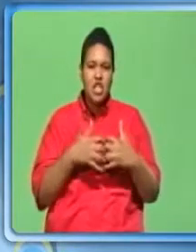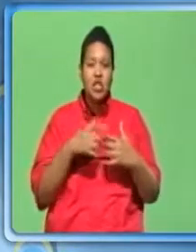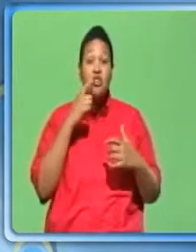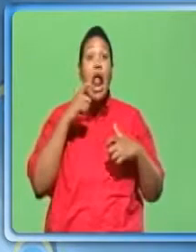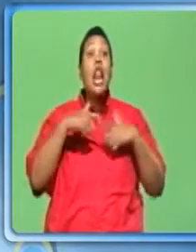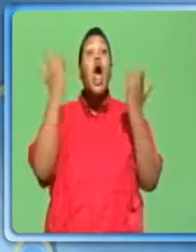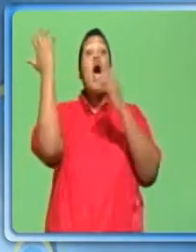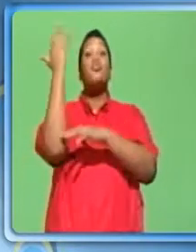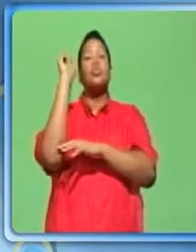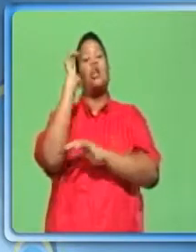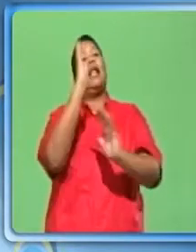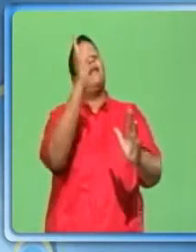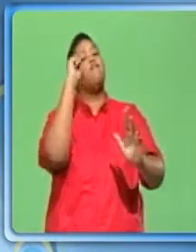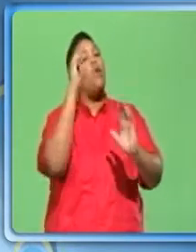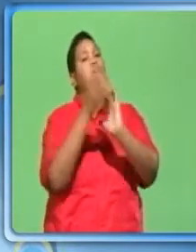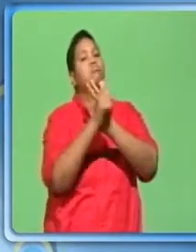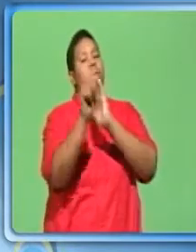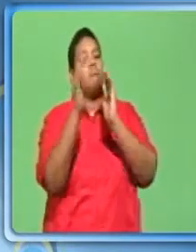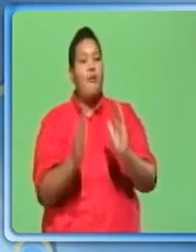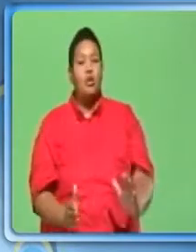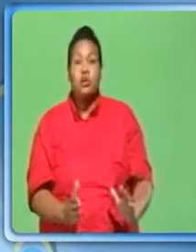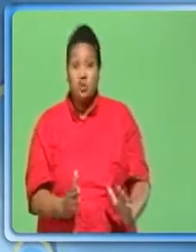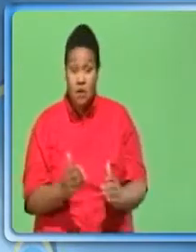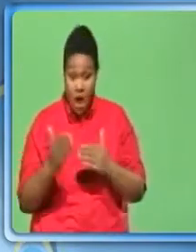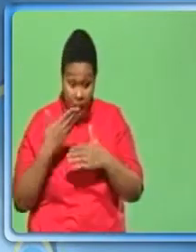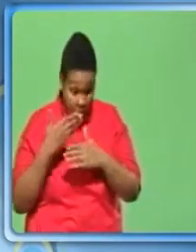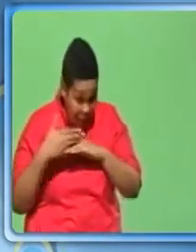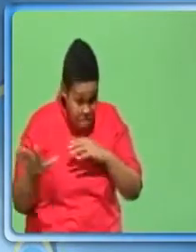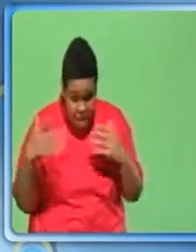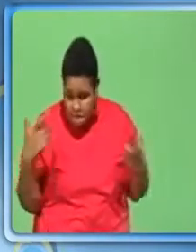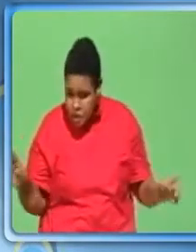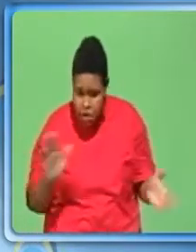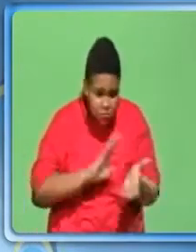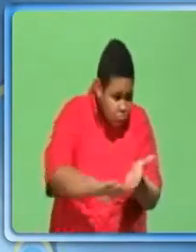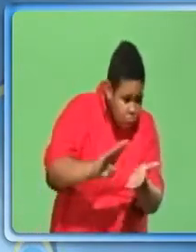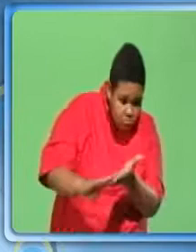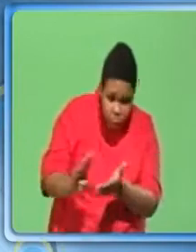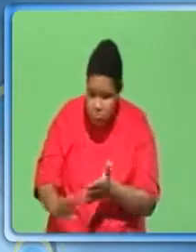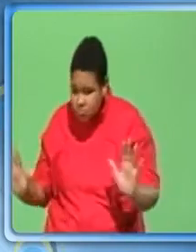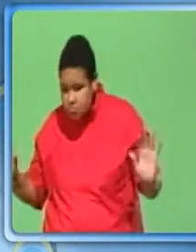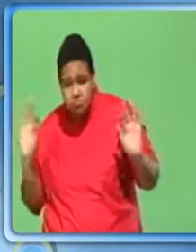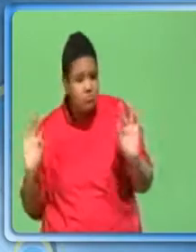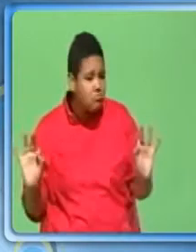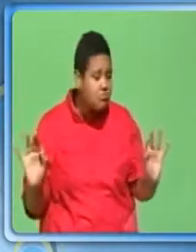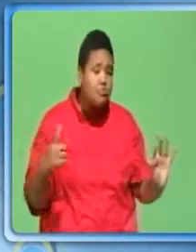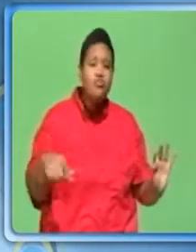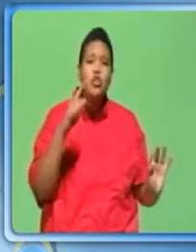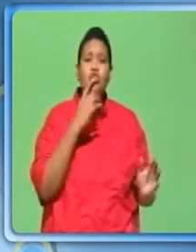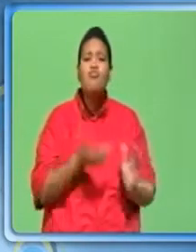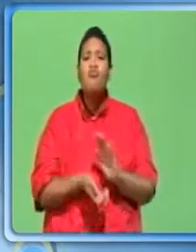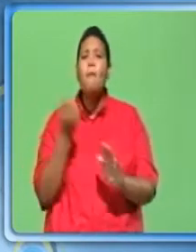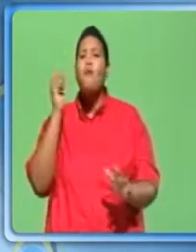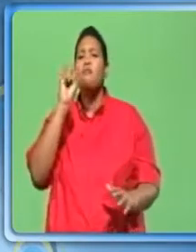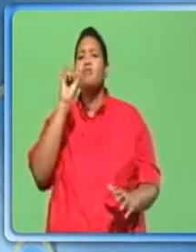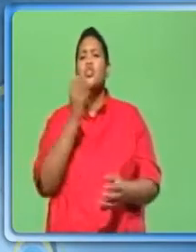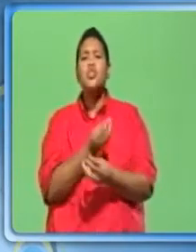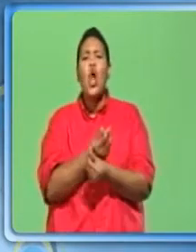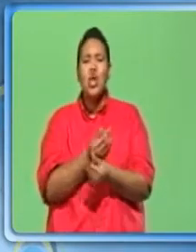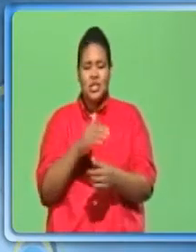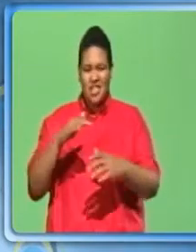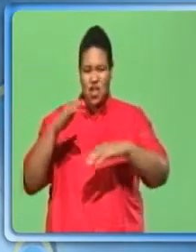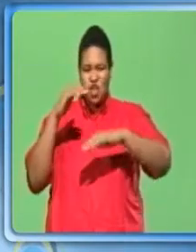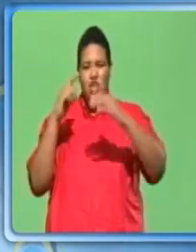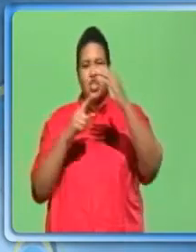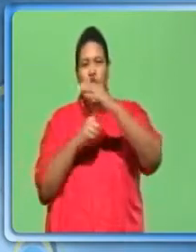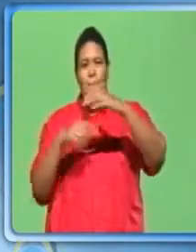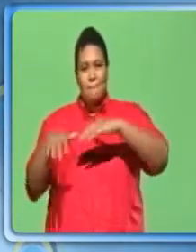expert. After clearing, the site is then stripped to remove the top layer of soil. This is in effect